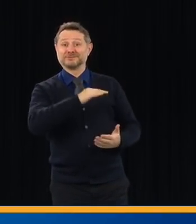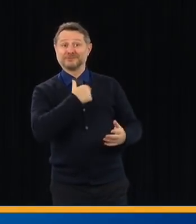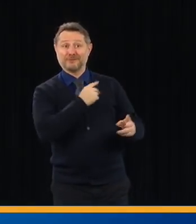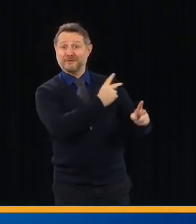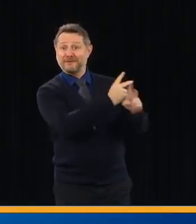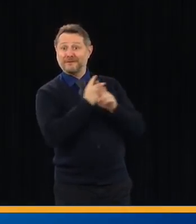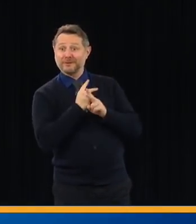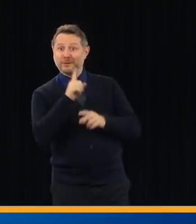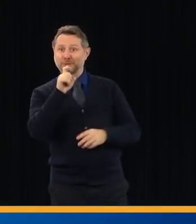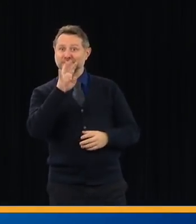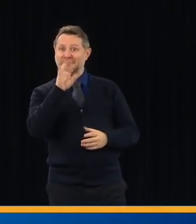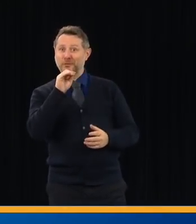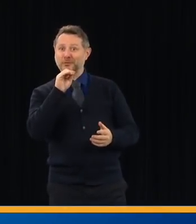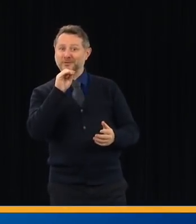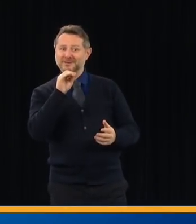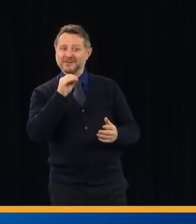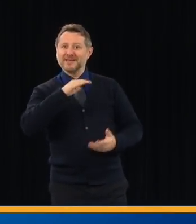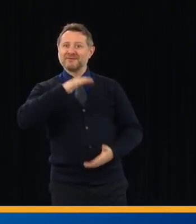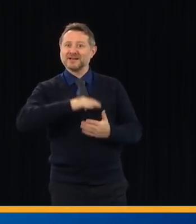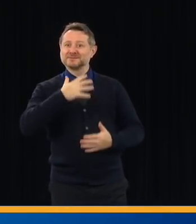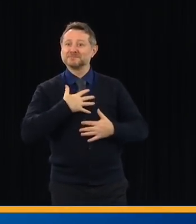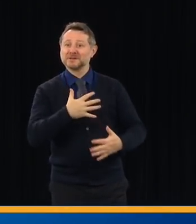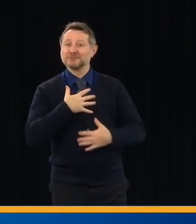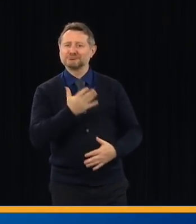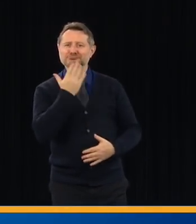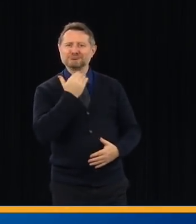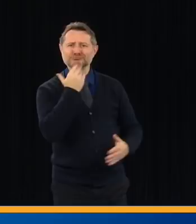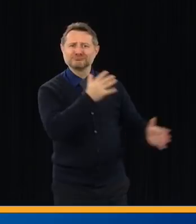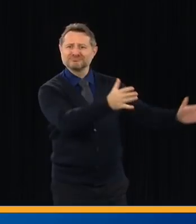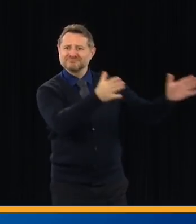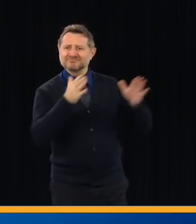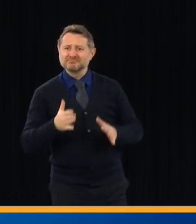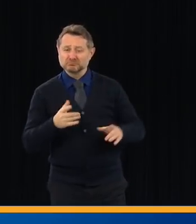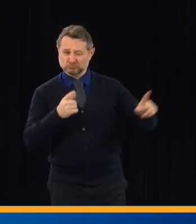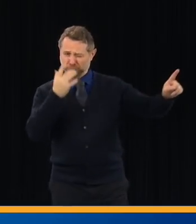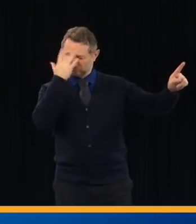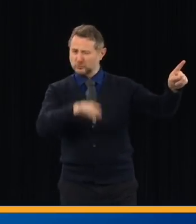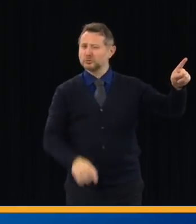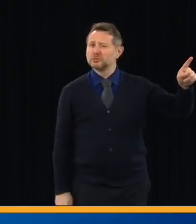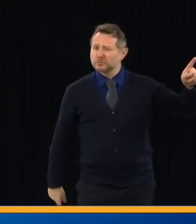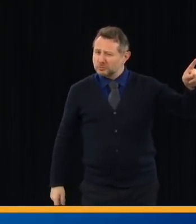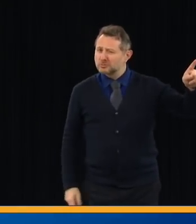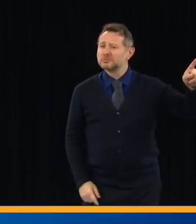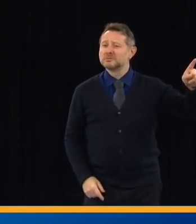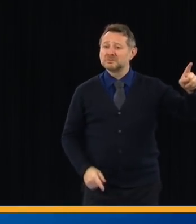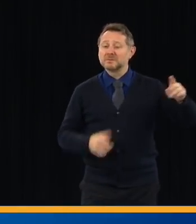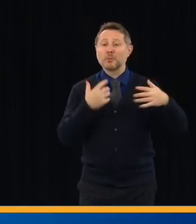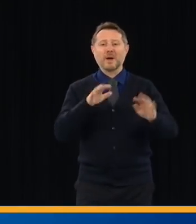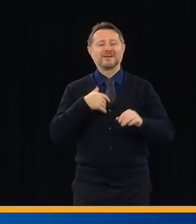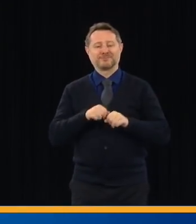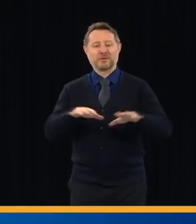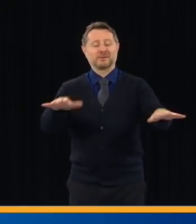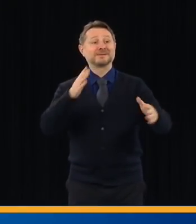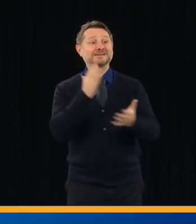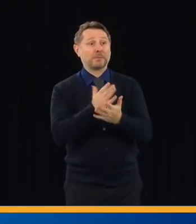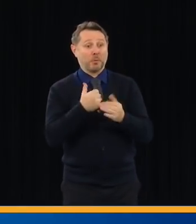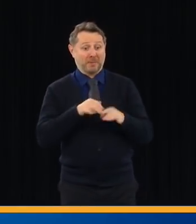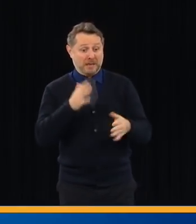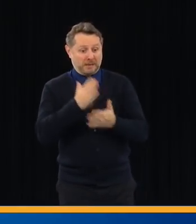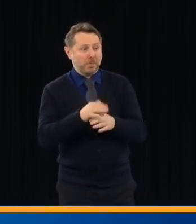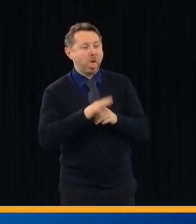ventilators. It was kind, it was smart, stop the virus here, it's better for the state of Oregon, it's better for the